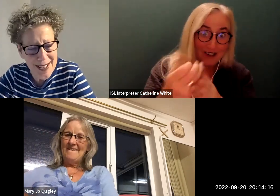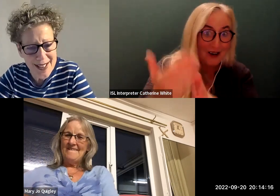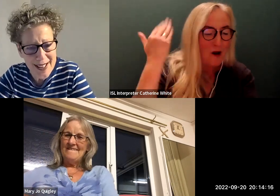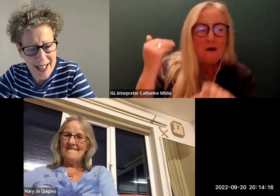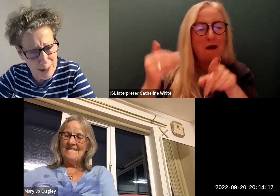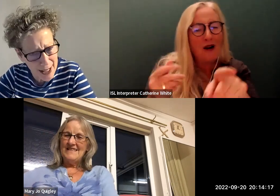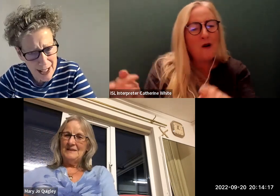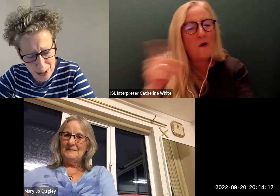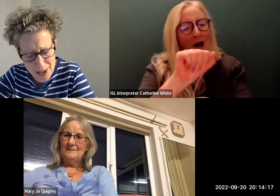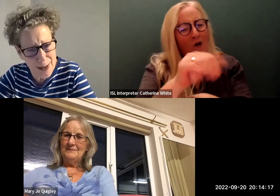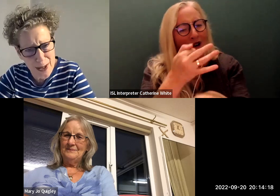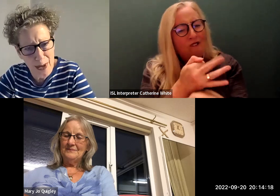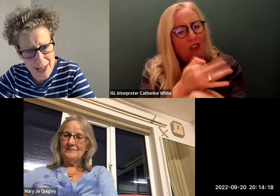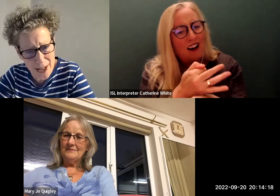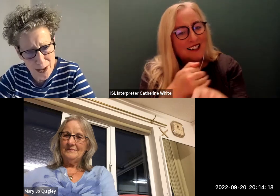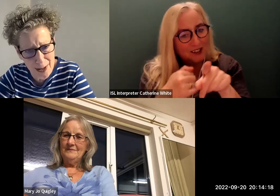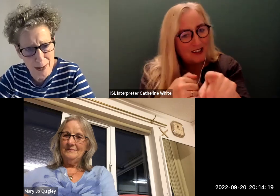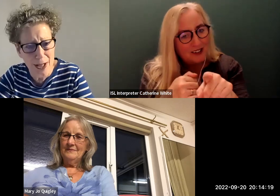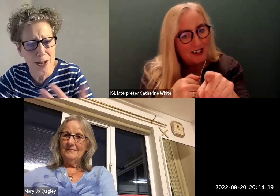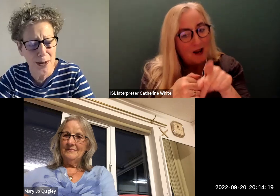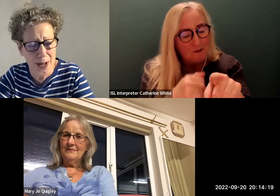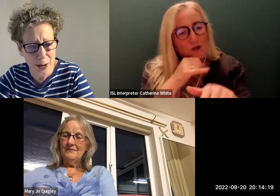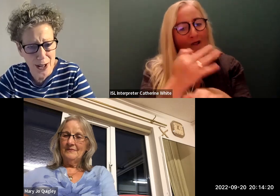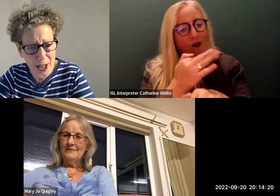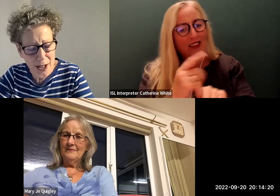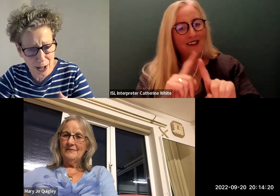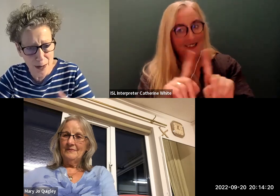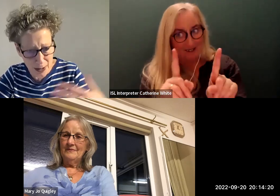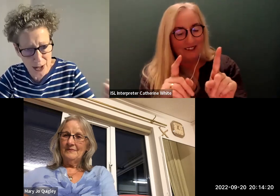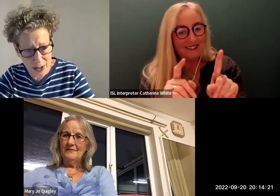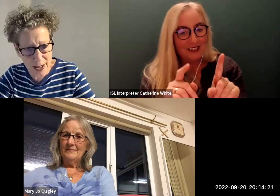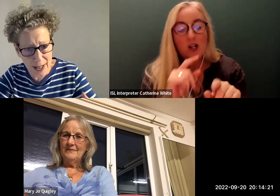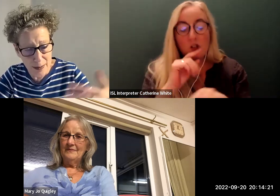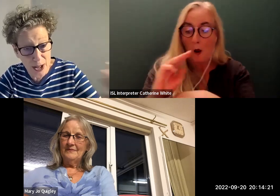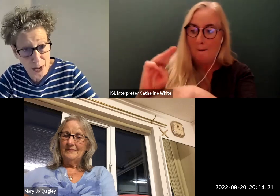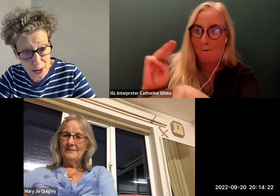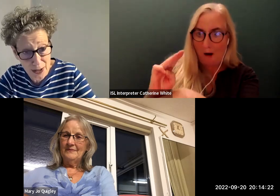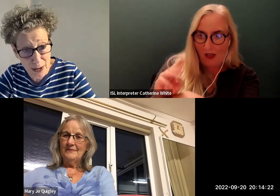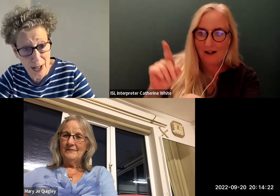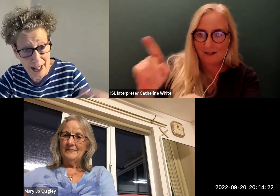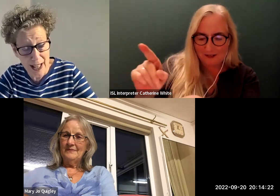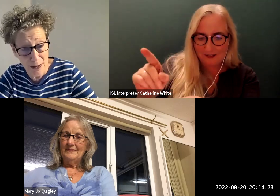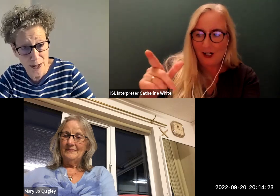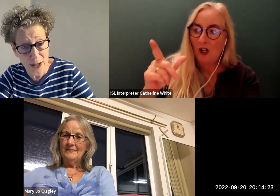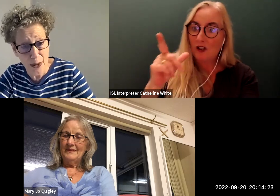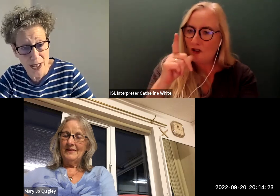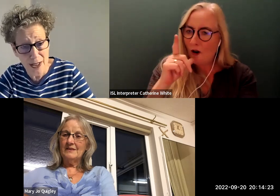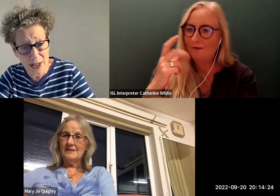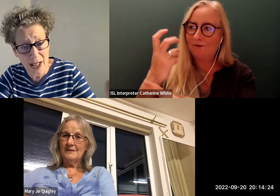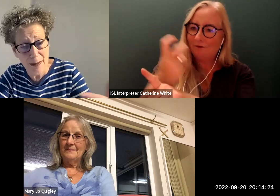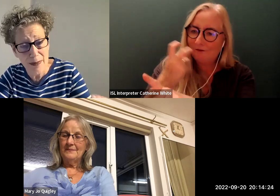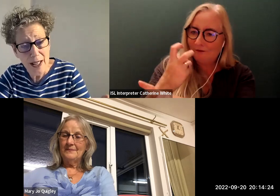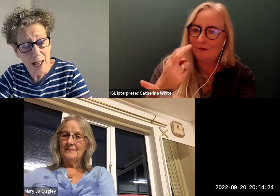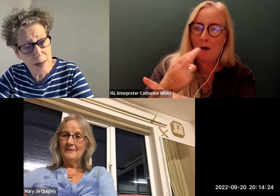because he also is quite unusual. It was unusual that your mother taught, if you like, and for quite a